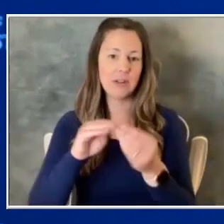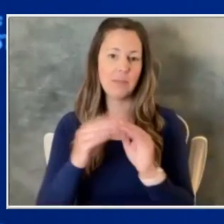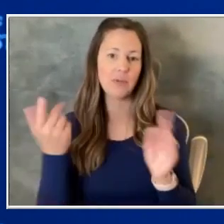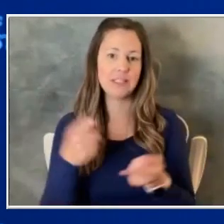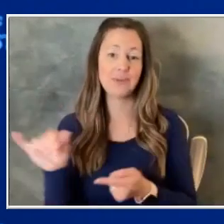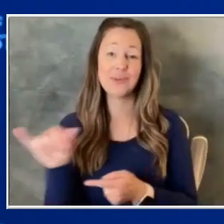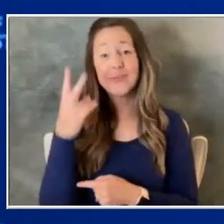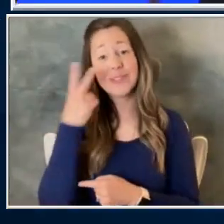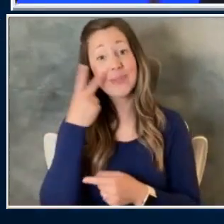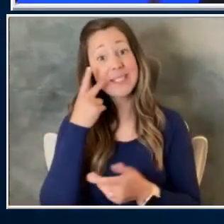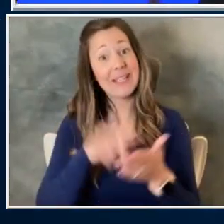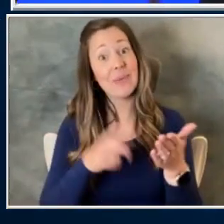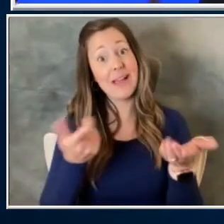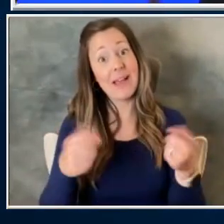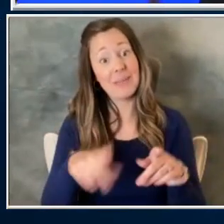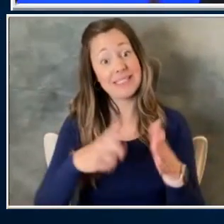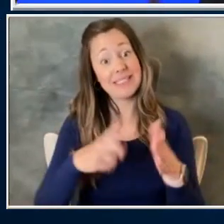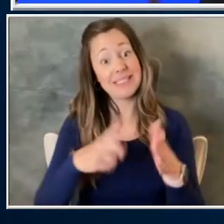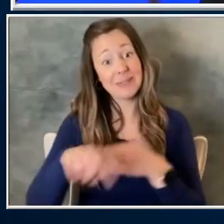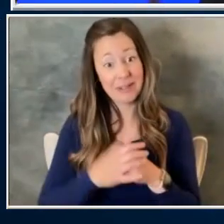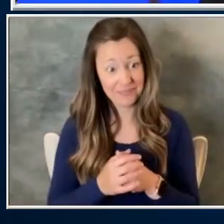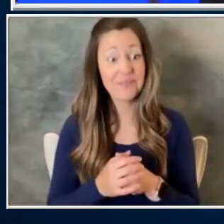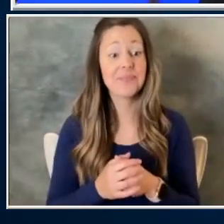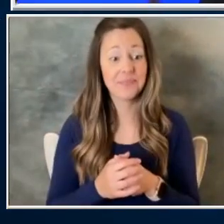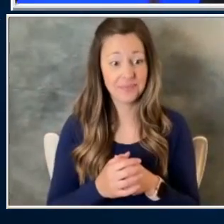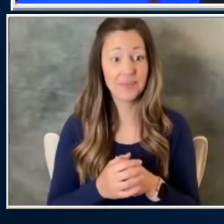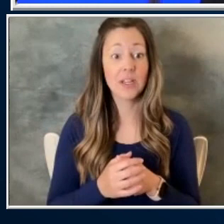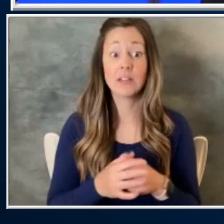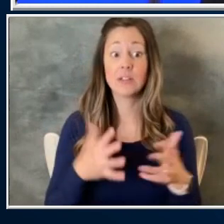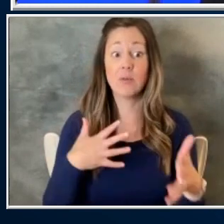what next week brings. All right, so the updated COVID vaccines are